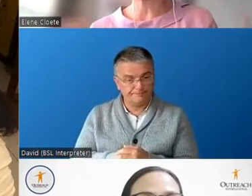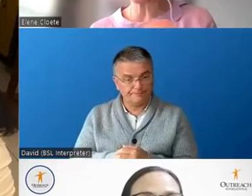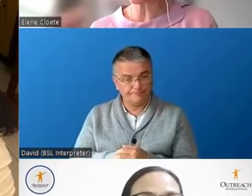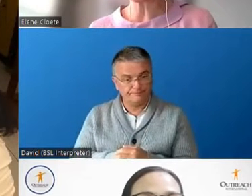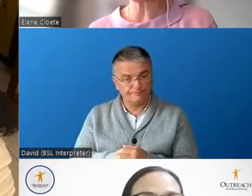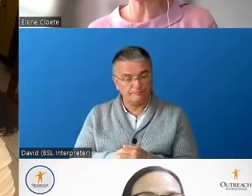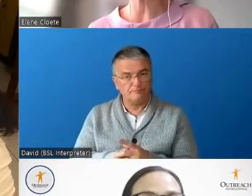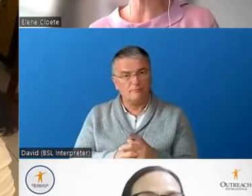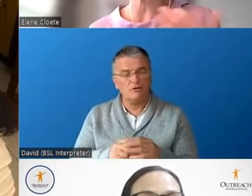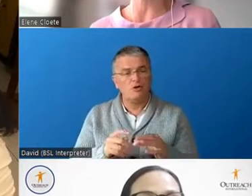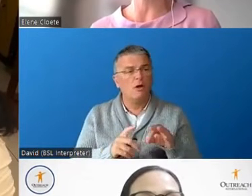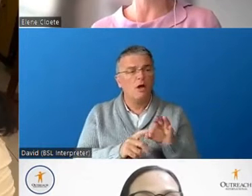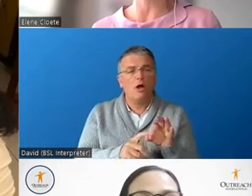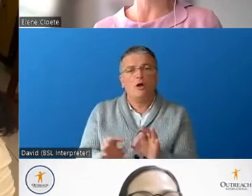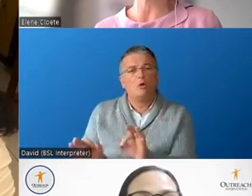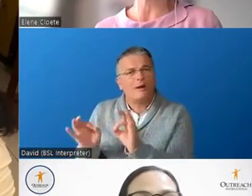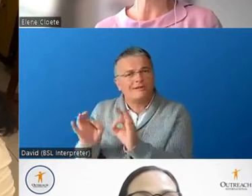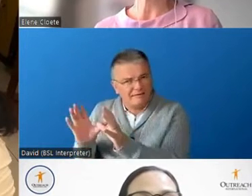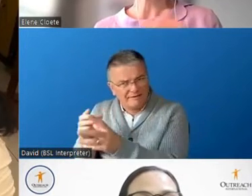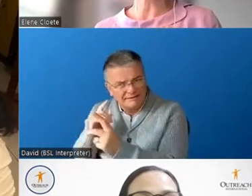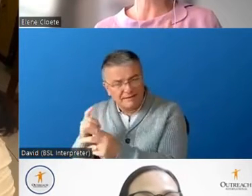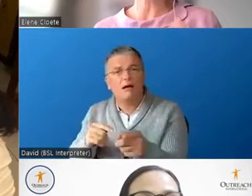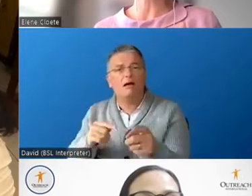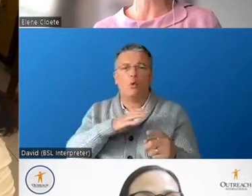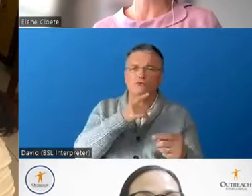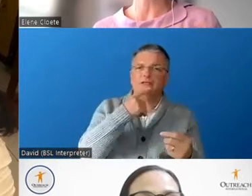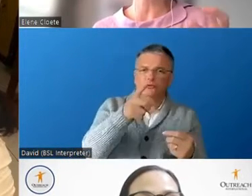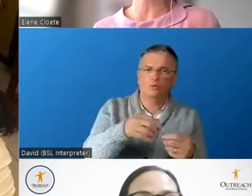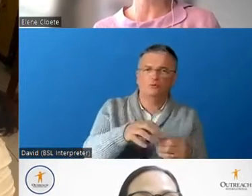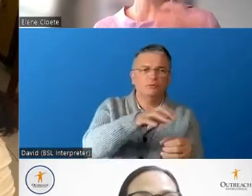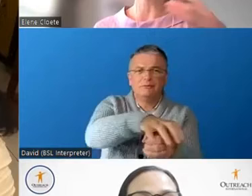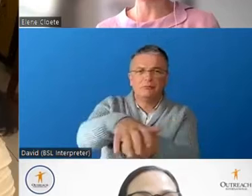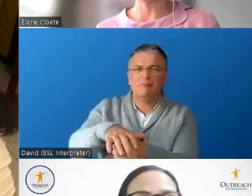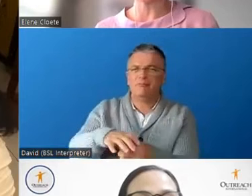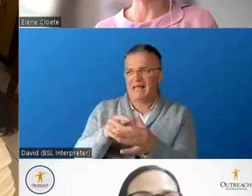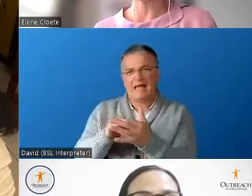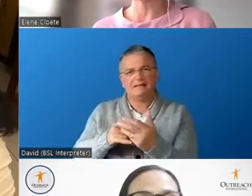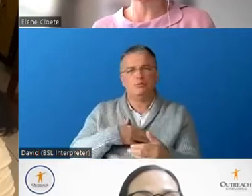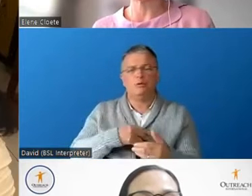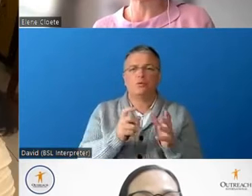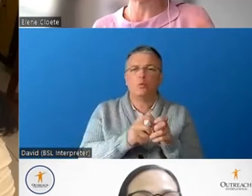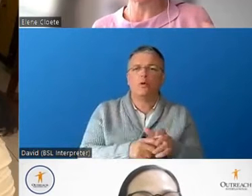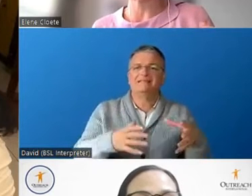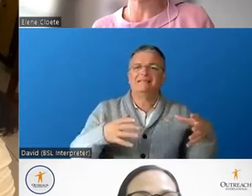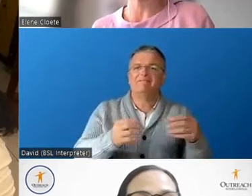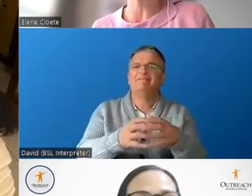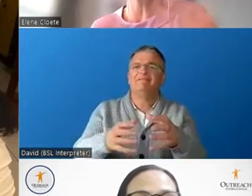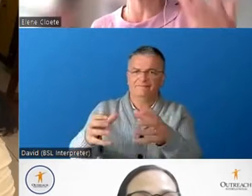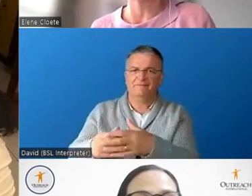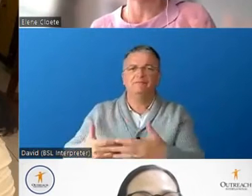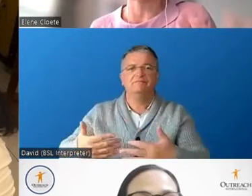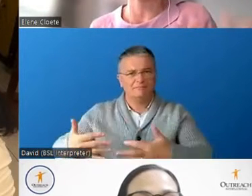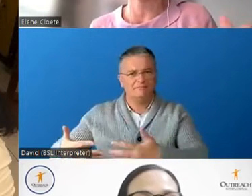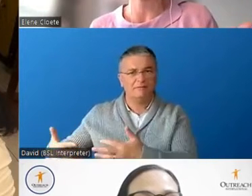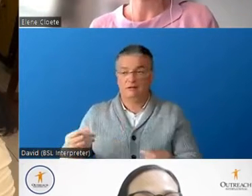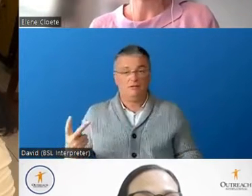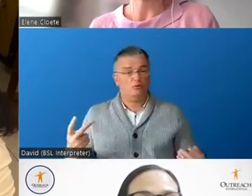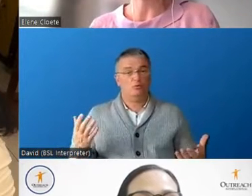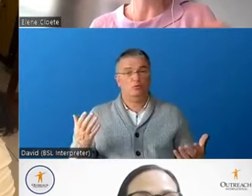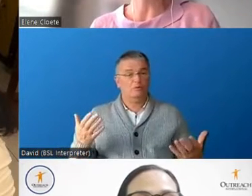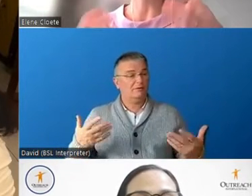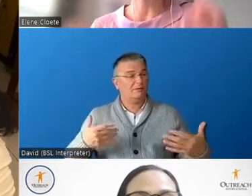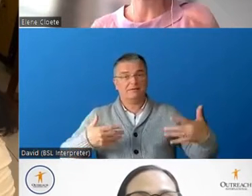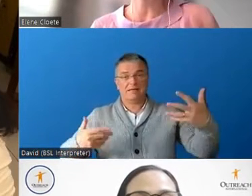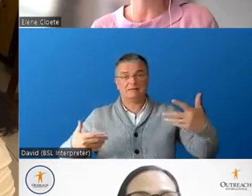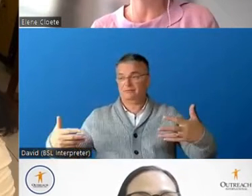to the qualitative data, as I mentioned earlier, Agnes and the group also wanted quantitative data. And so now they had two sets of data,